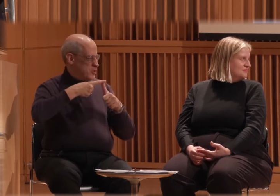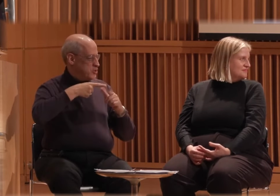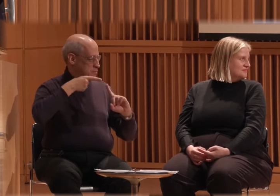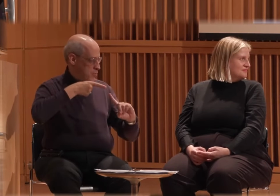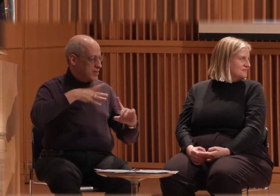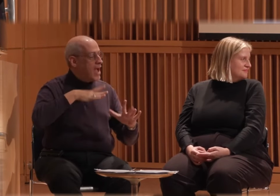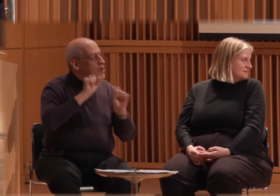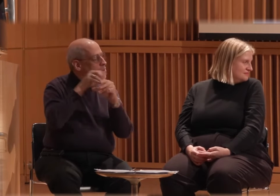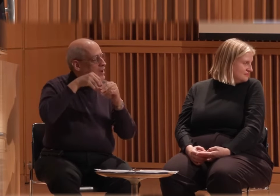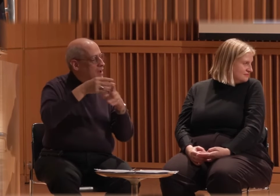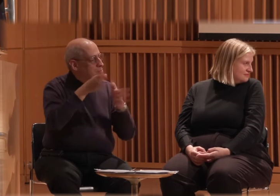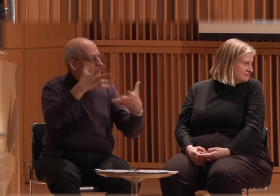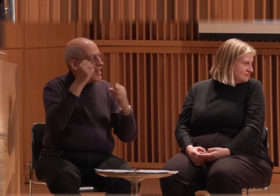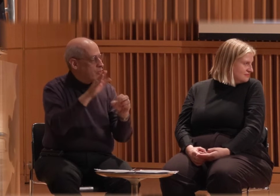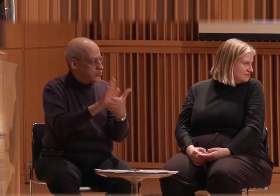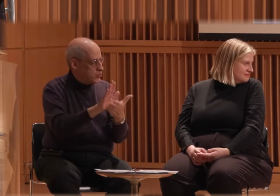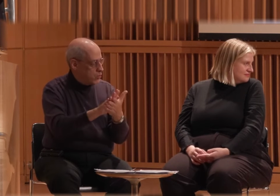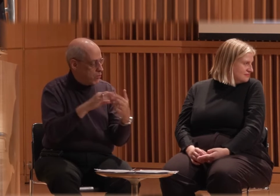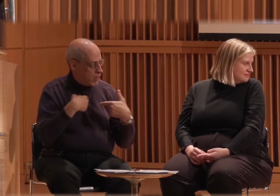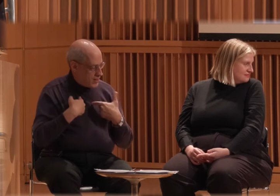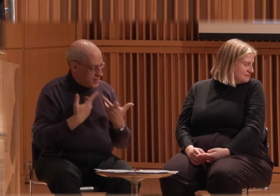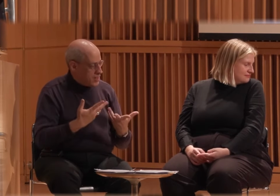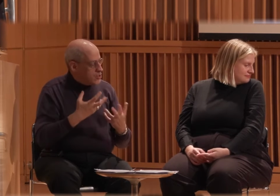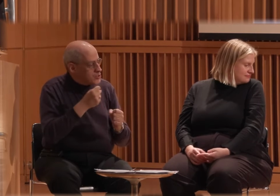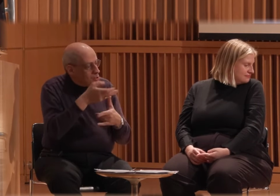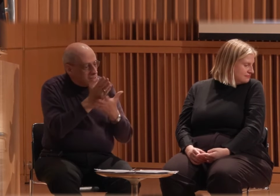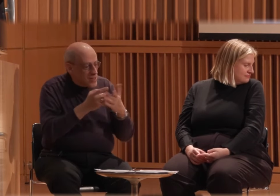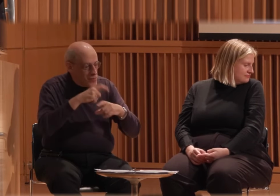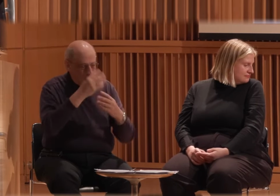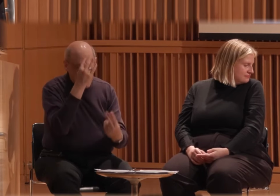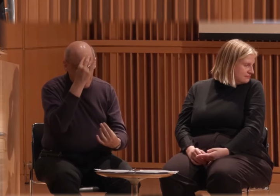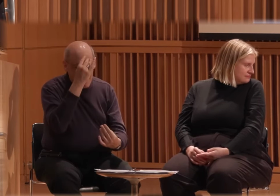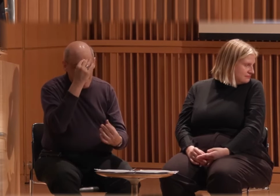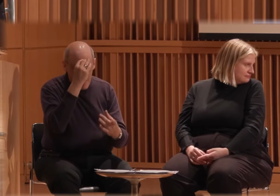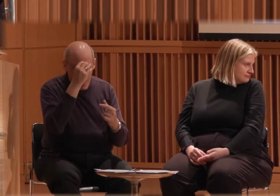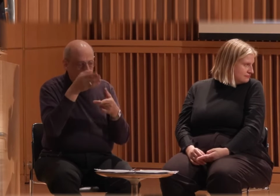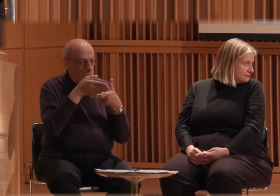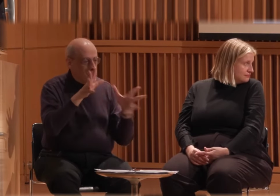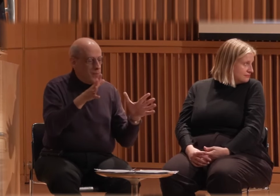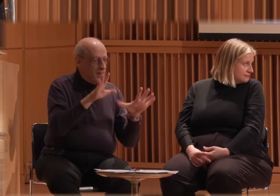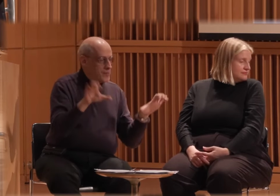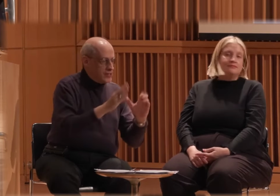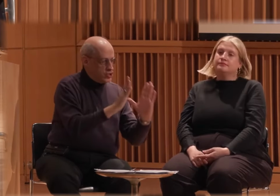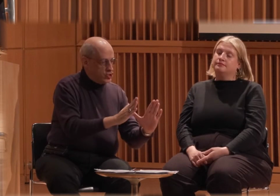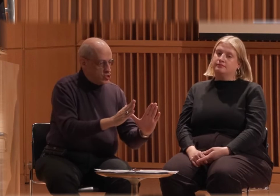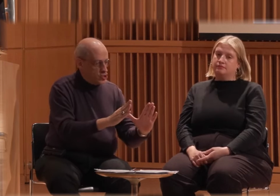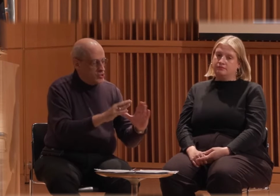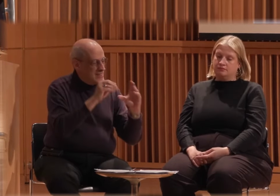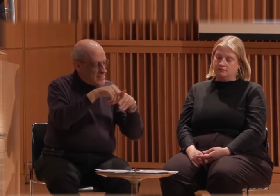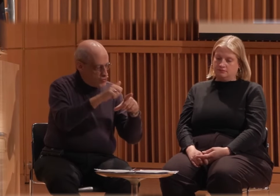I work in a public health school, and so I've spent some time thinking about both public practitioners in training